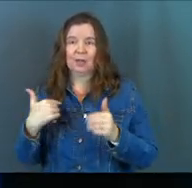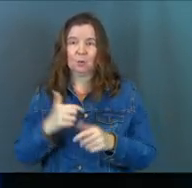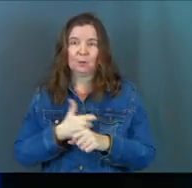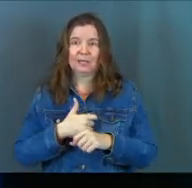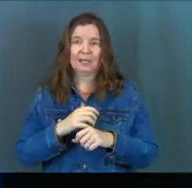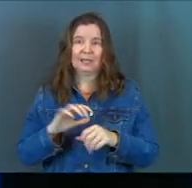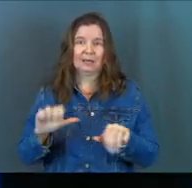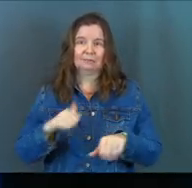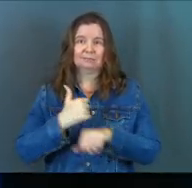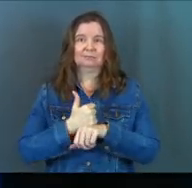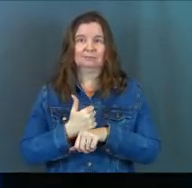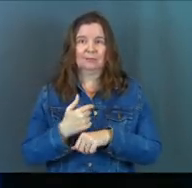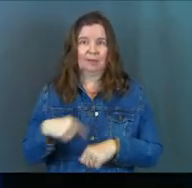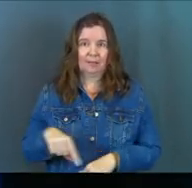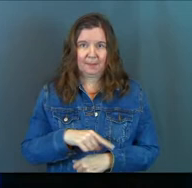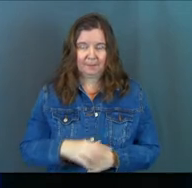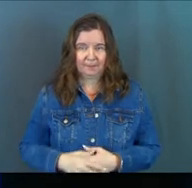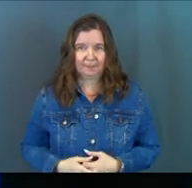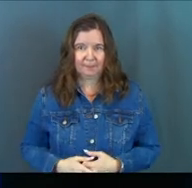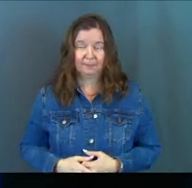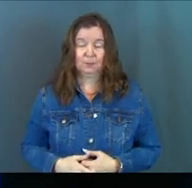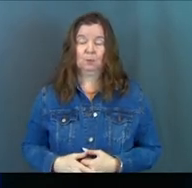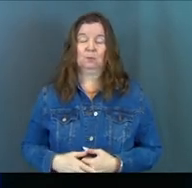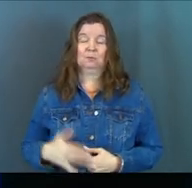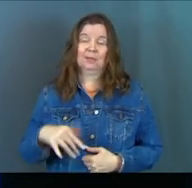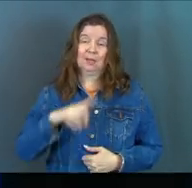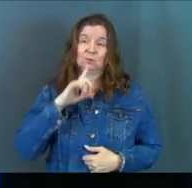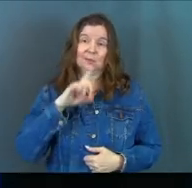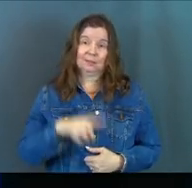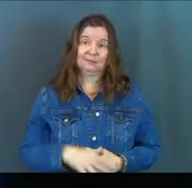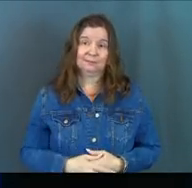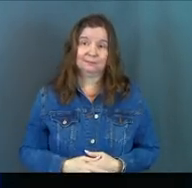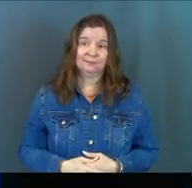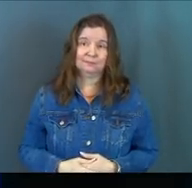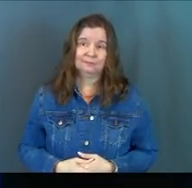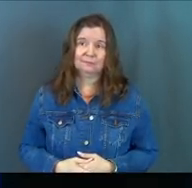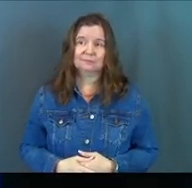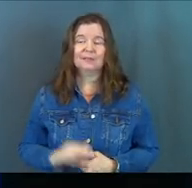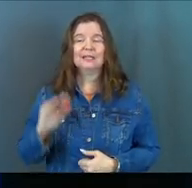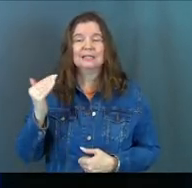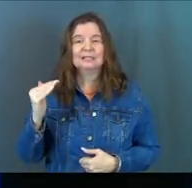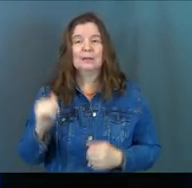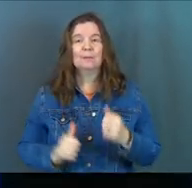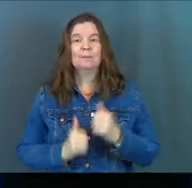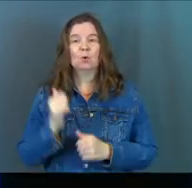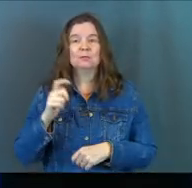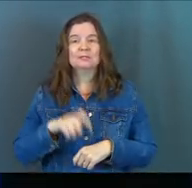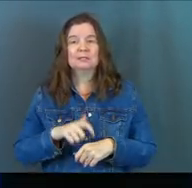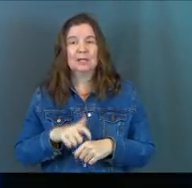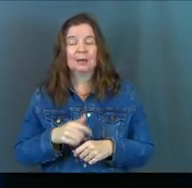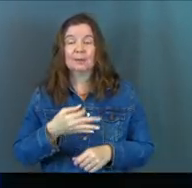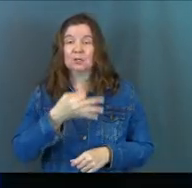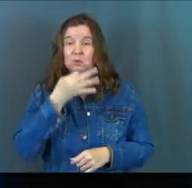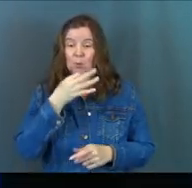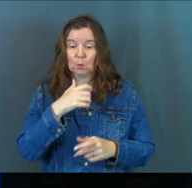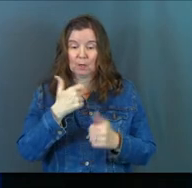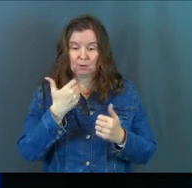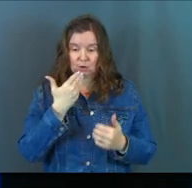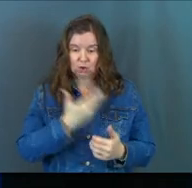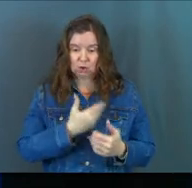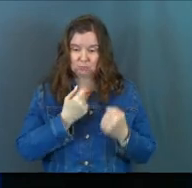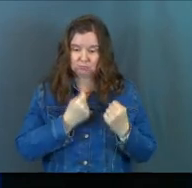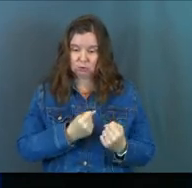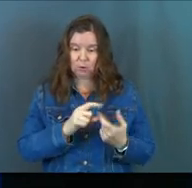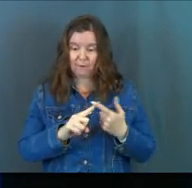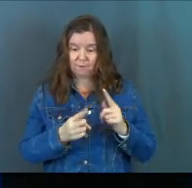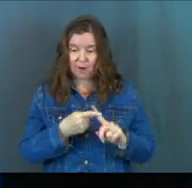we can forge them. Oh, that's real. It seems most of the time, as soon as we make a good,